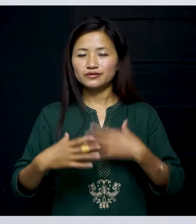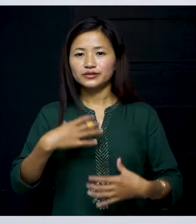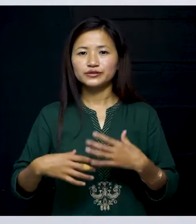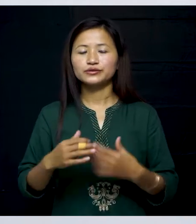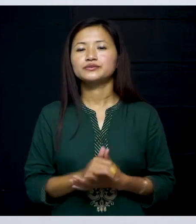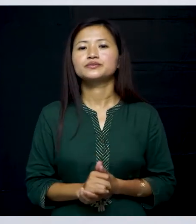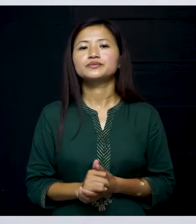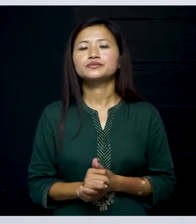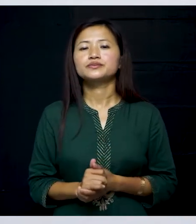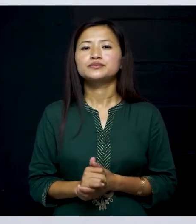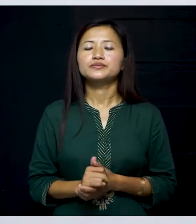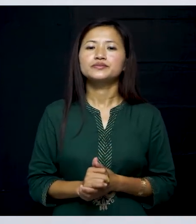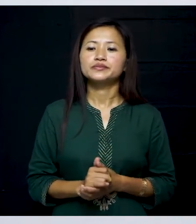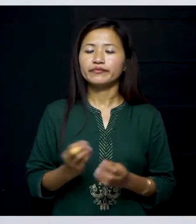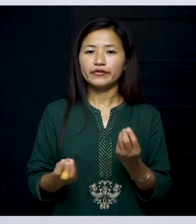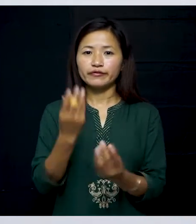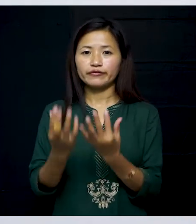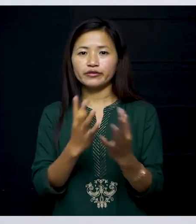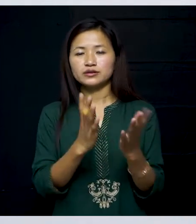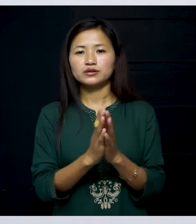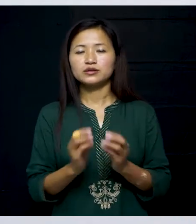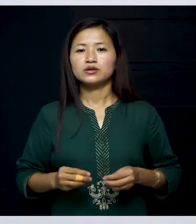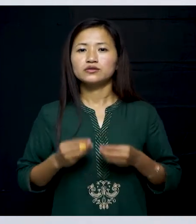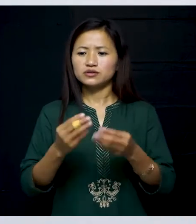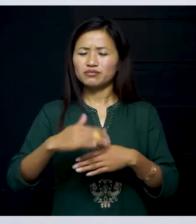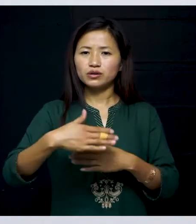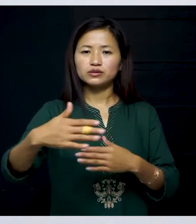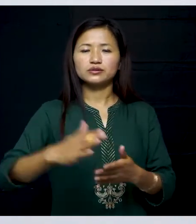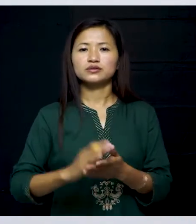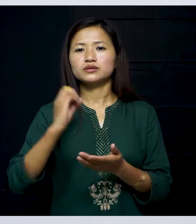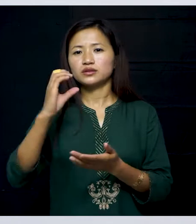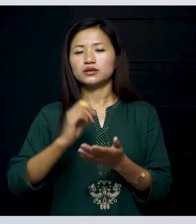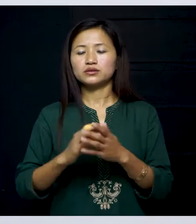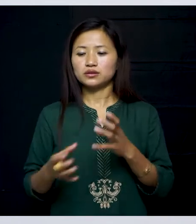okay? And fire is produced. Fire is the process of a chemical